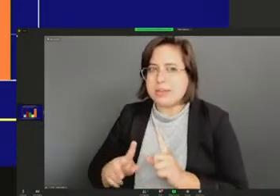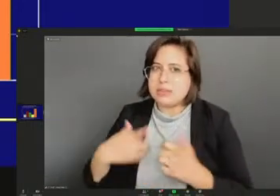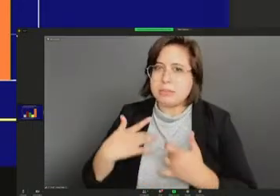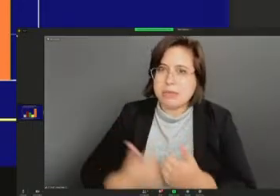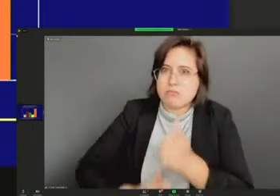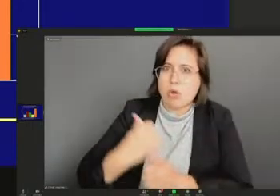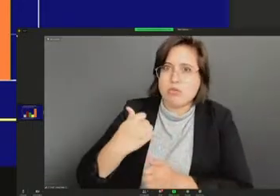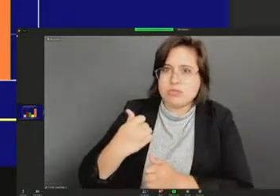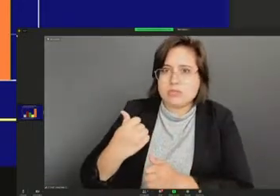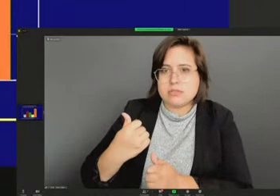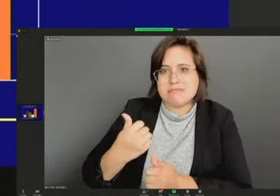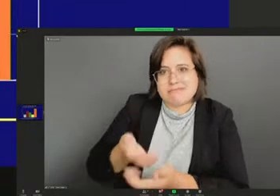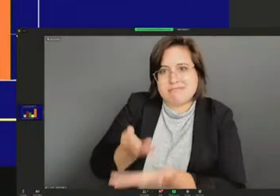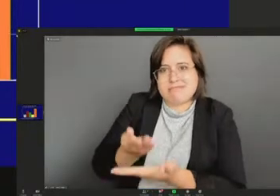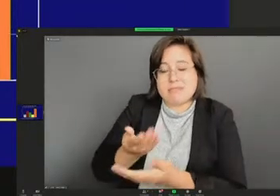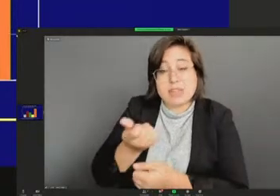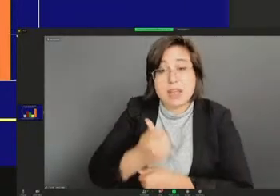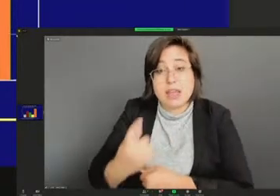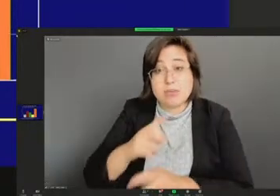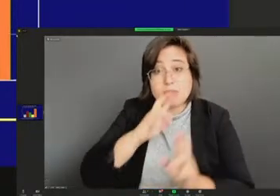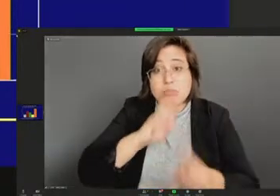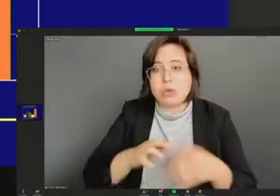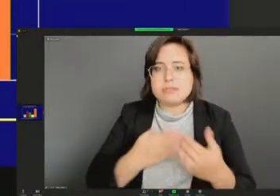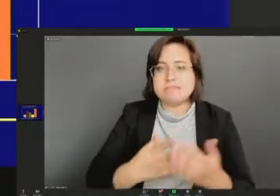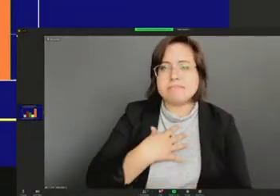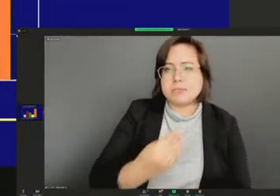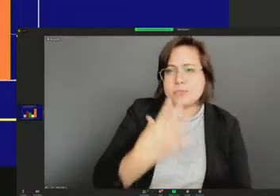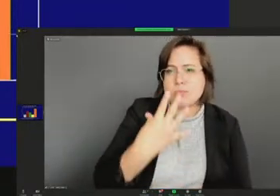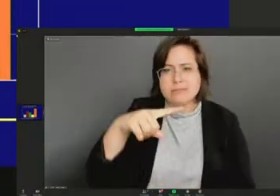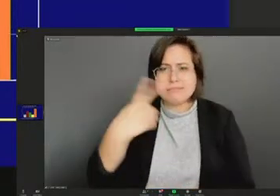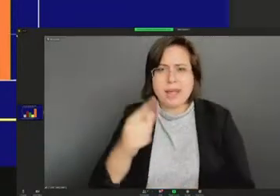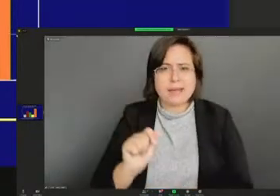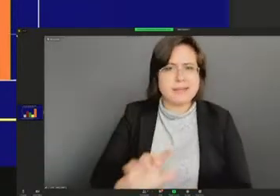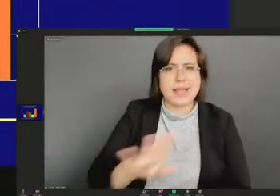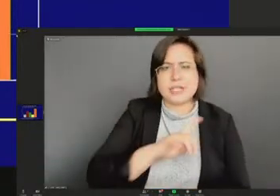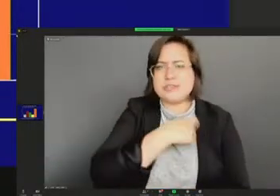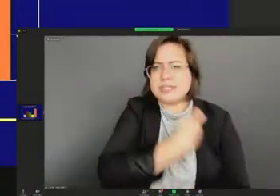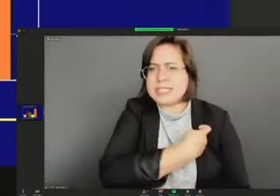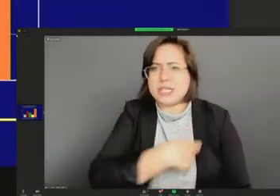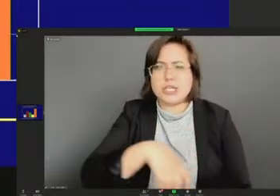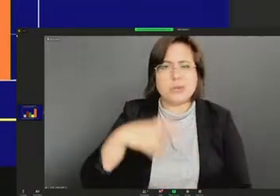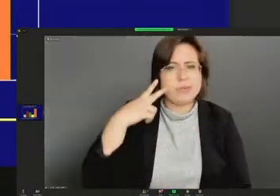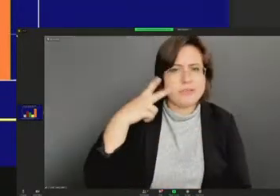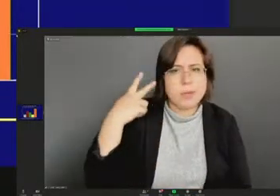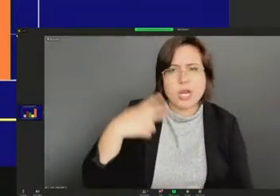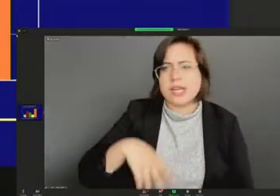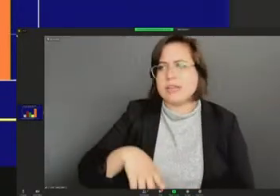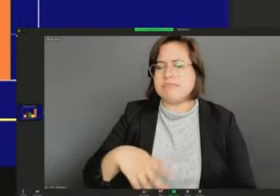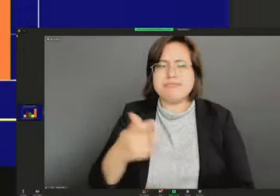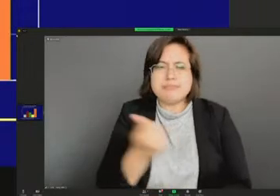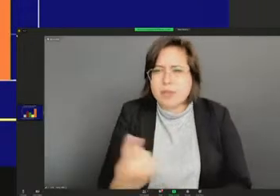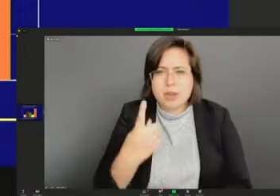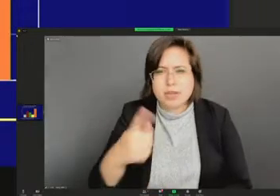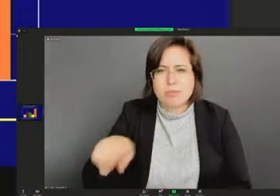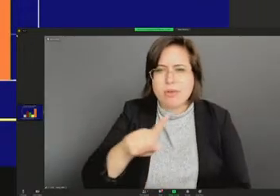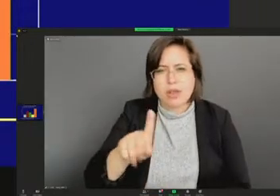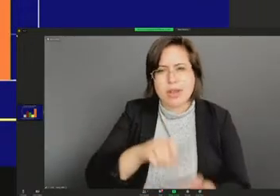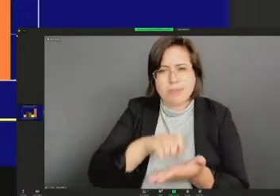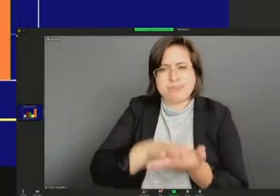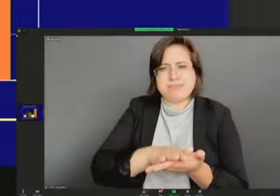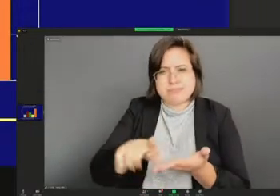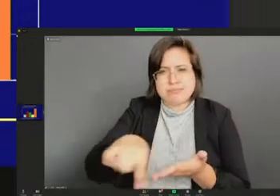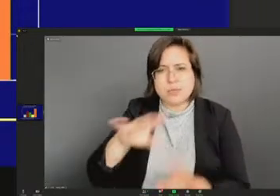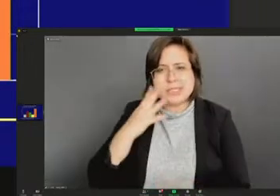is that anyone who reports them, whether you're white or black or Asian or Latino or Native American, anyone who reports these